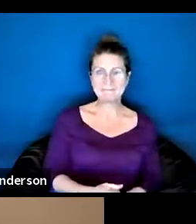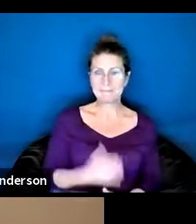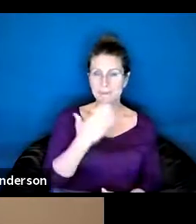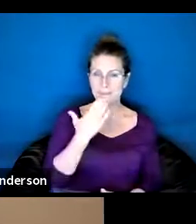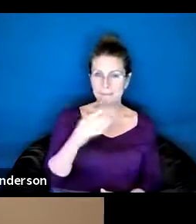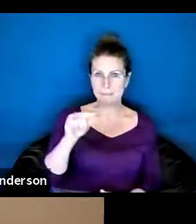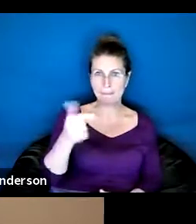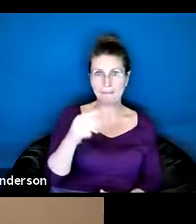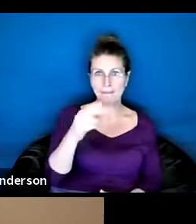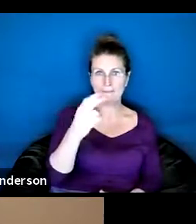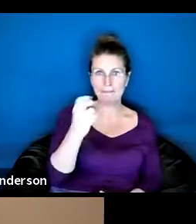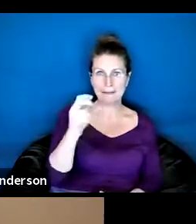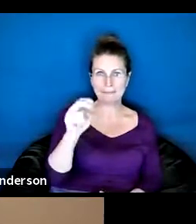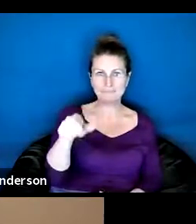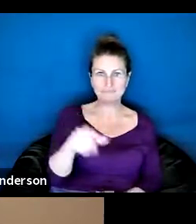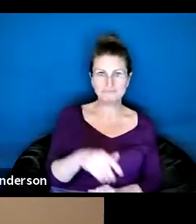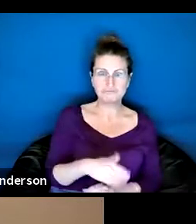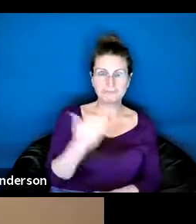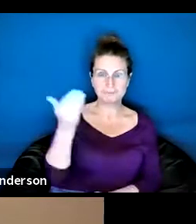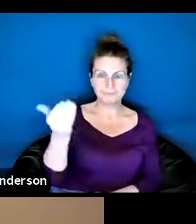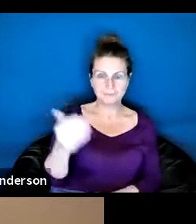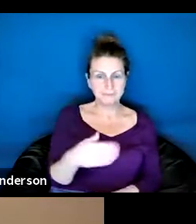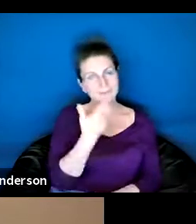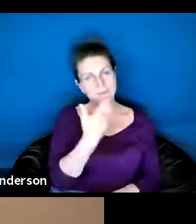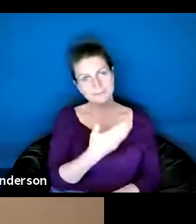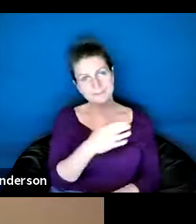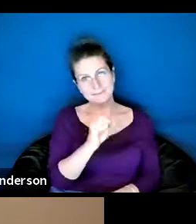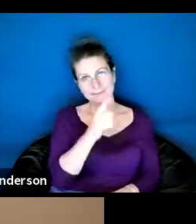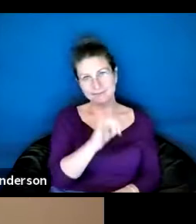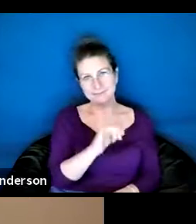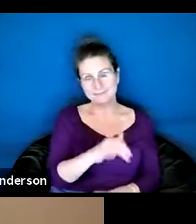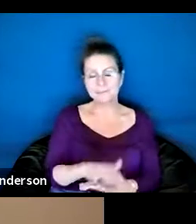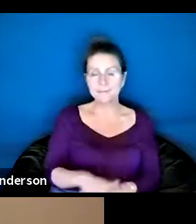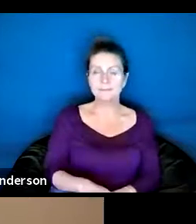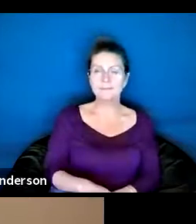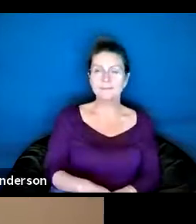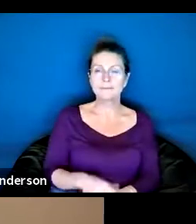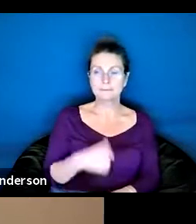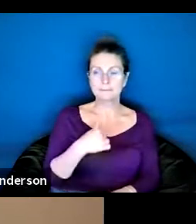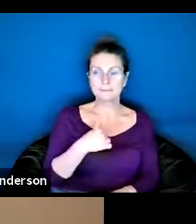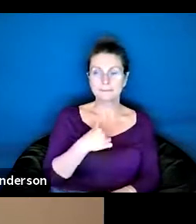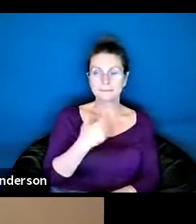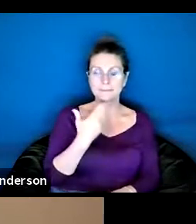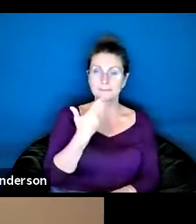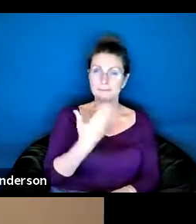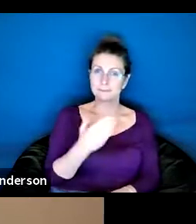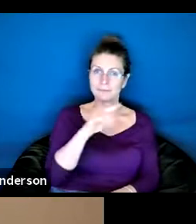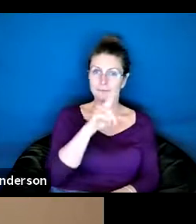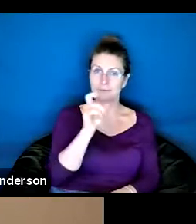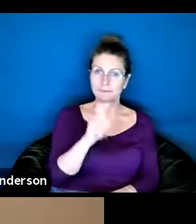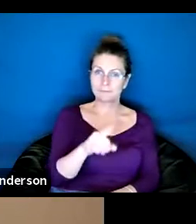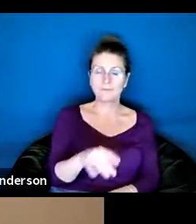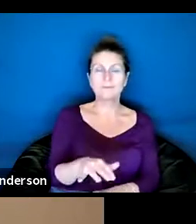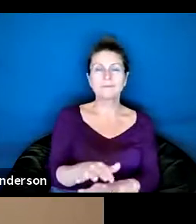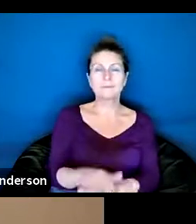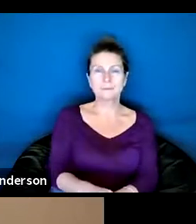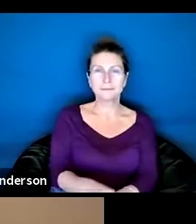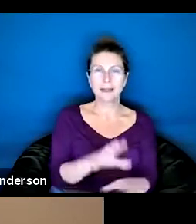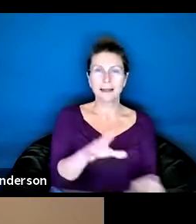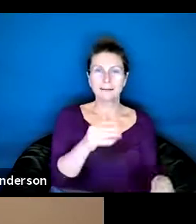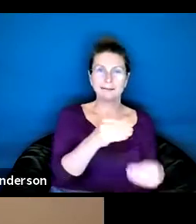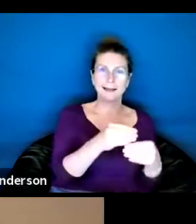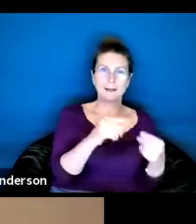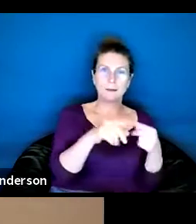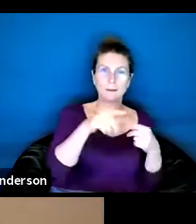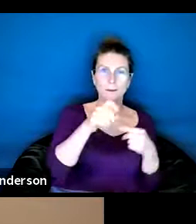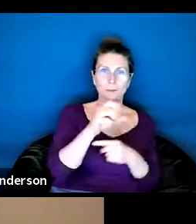Sally. I'll answer the question, but also pick up on Peter's question, which I think